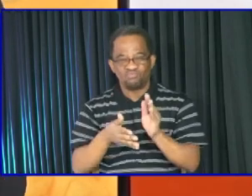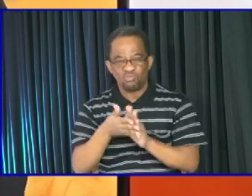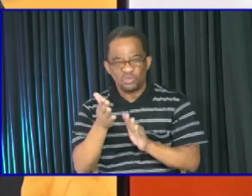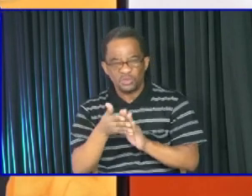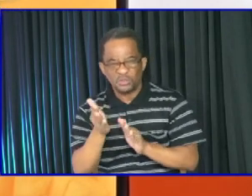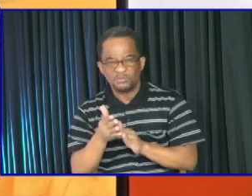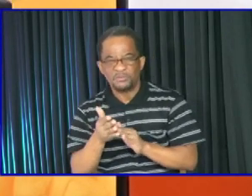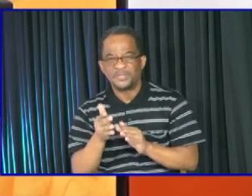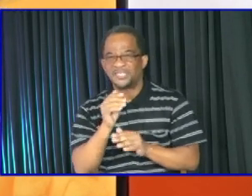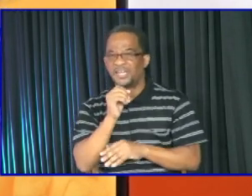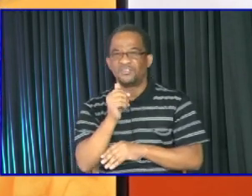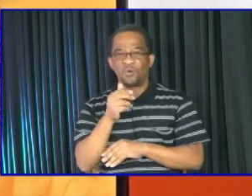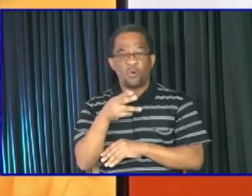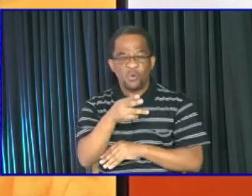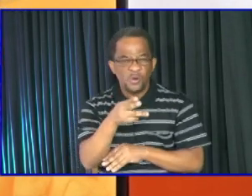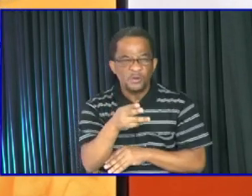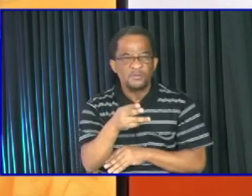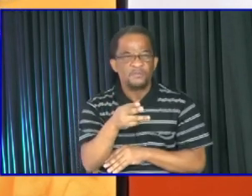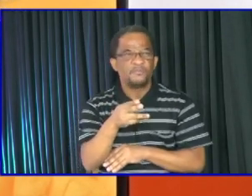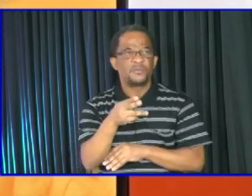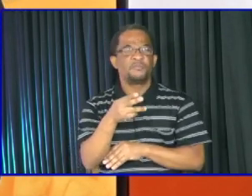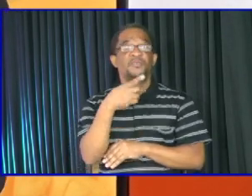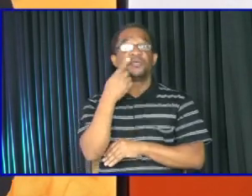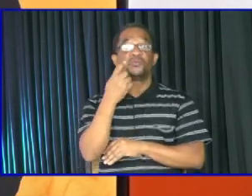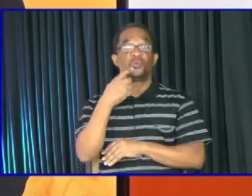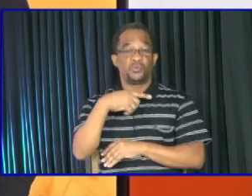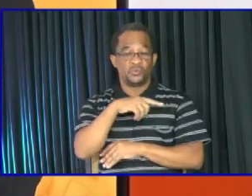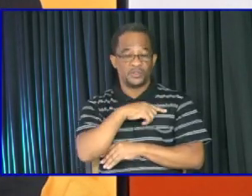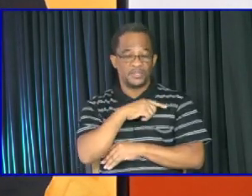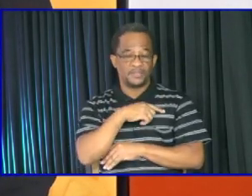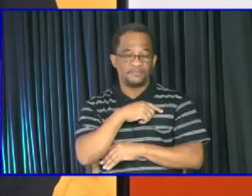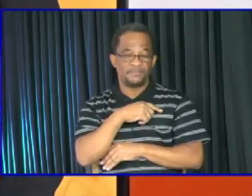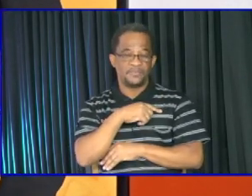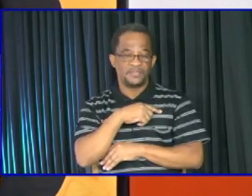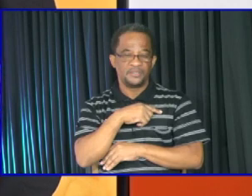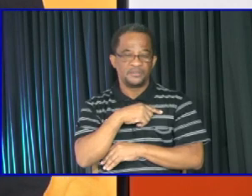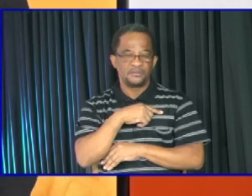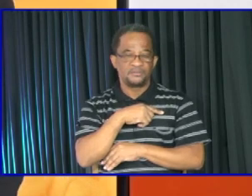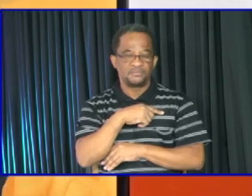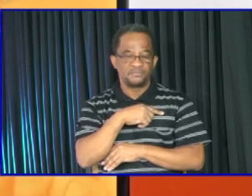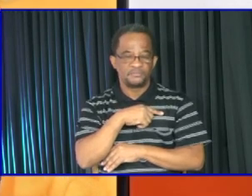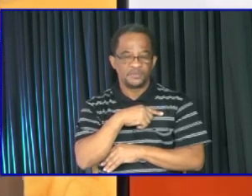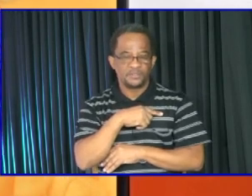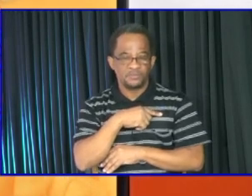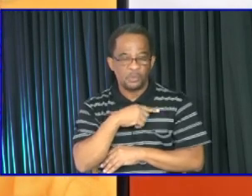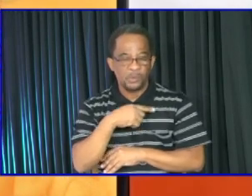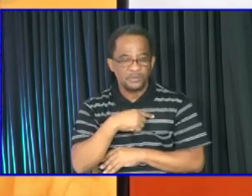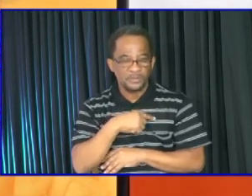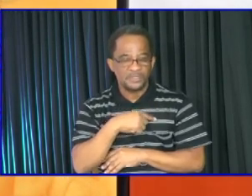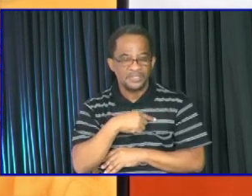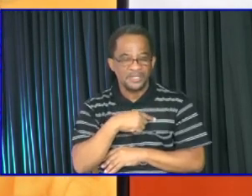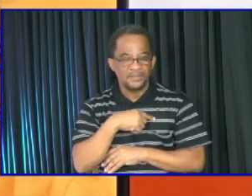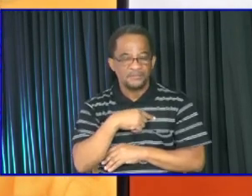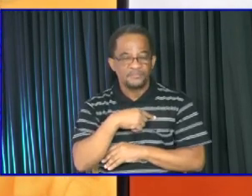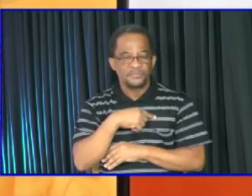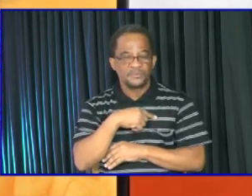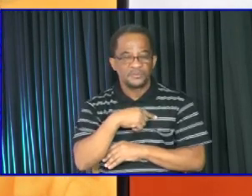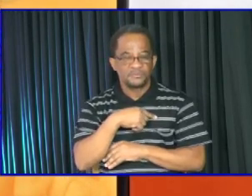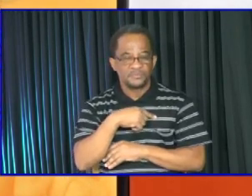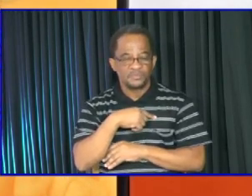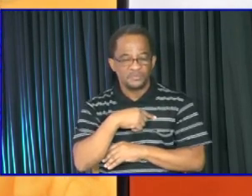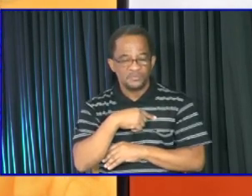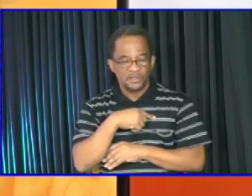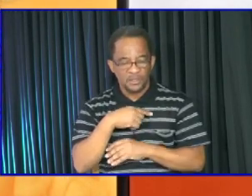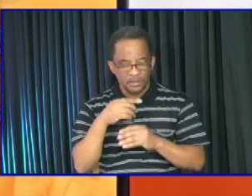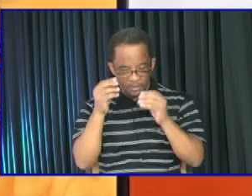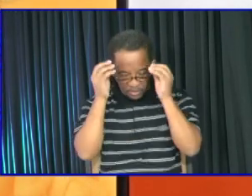hastily, because we should spend time reading the Word of